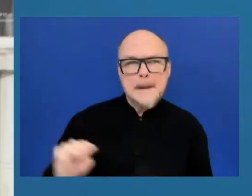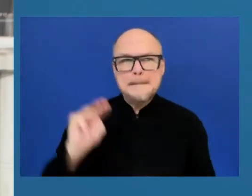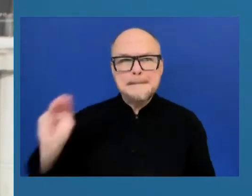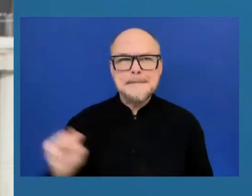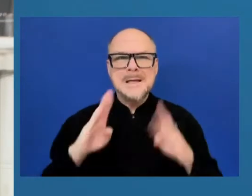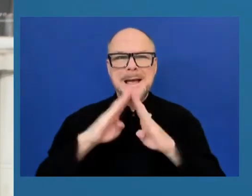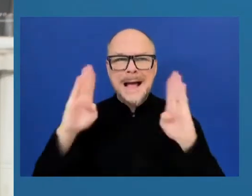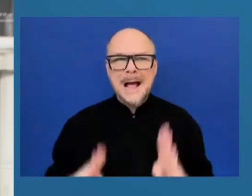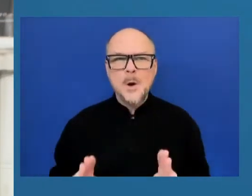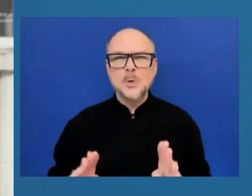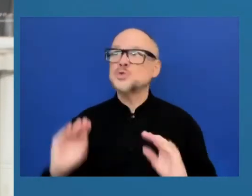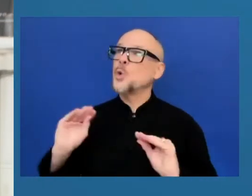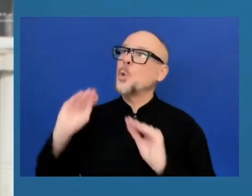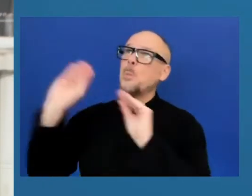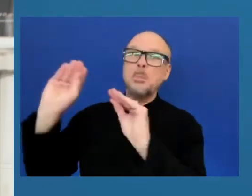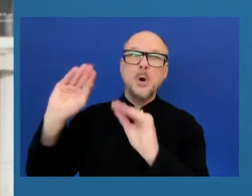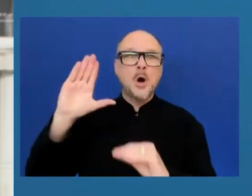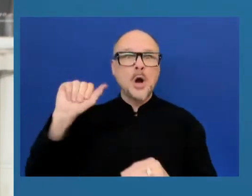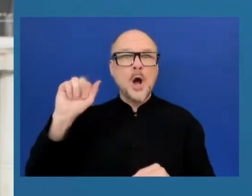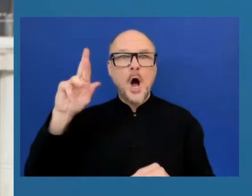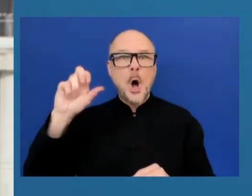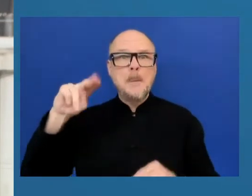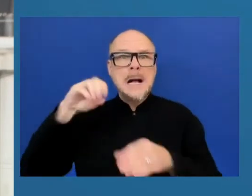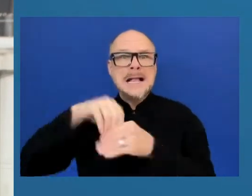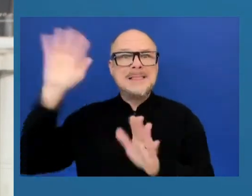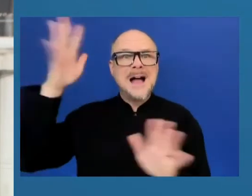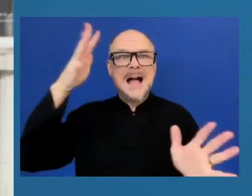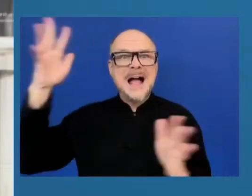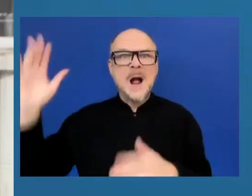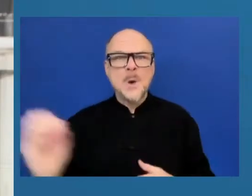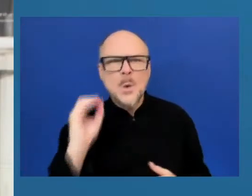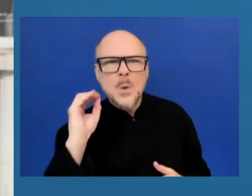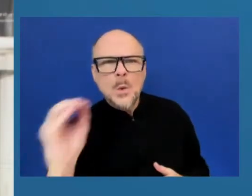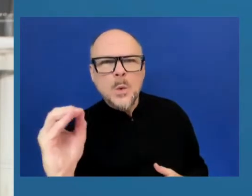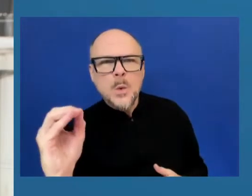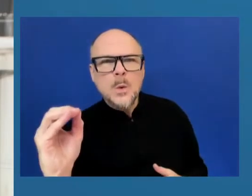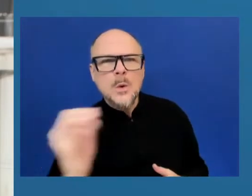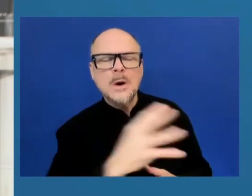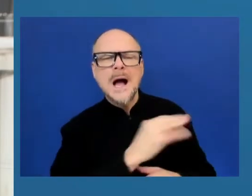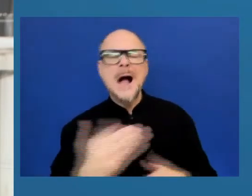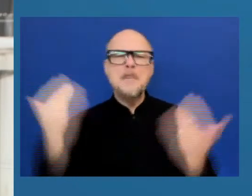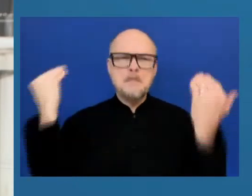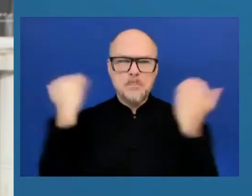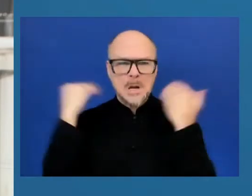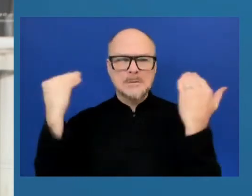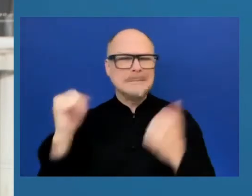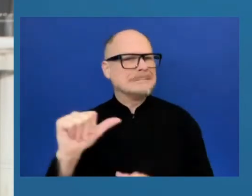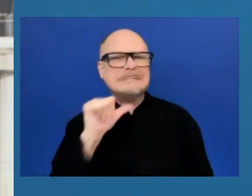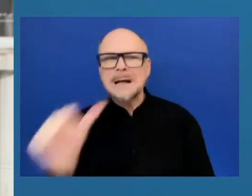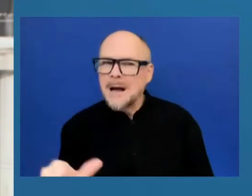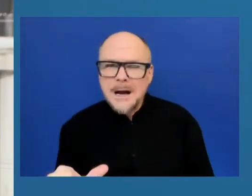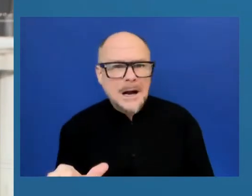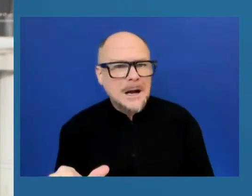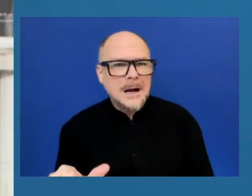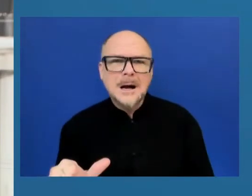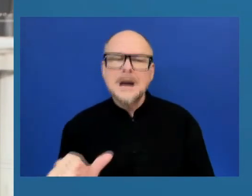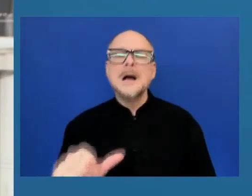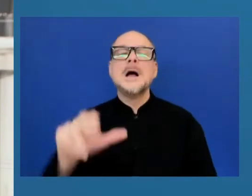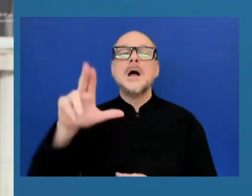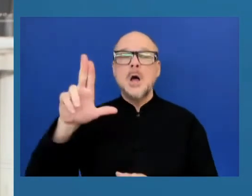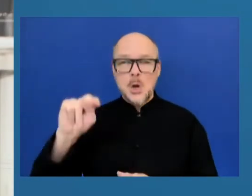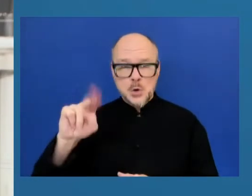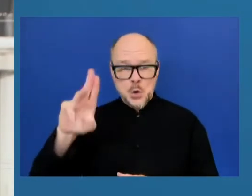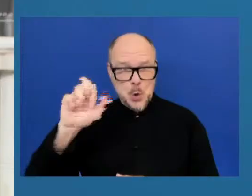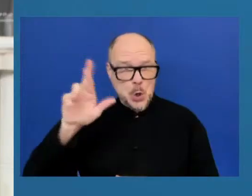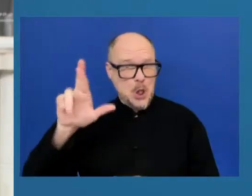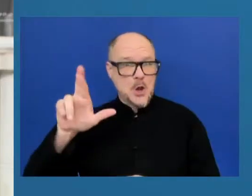carbon to the atmosphere and without breaking the bank for consumers. Nuclear power is completely insulated from oil and gas